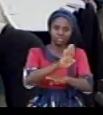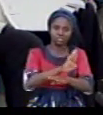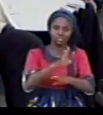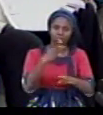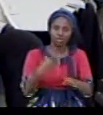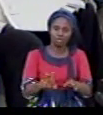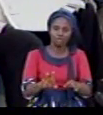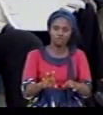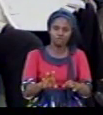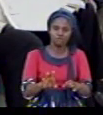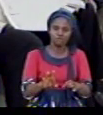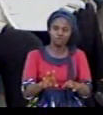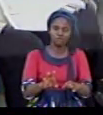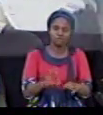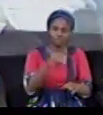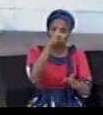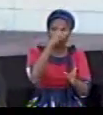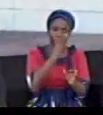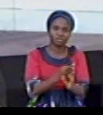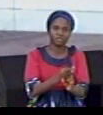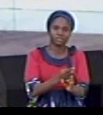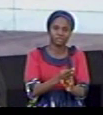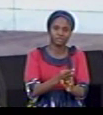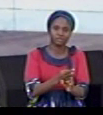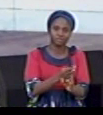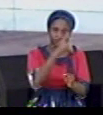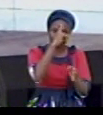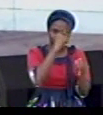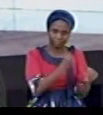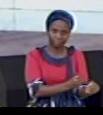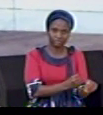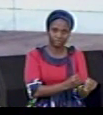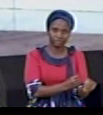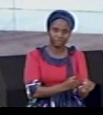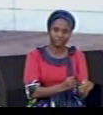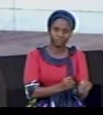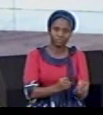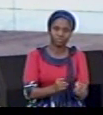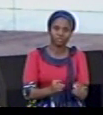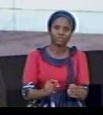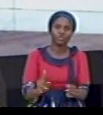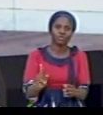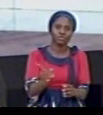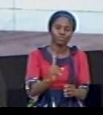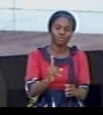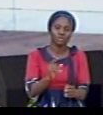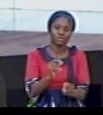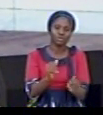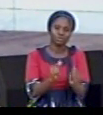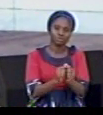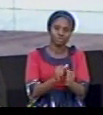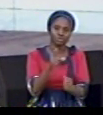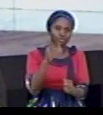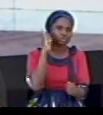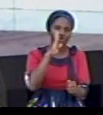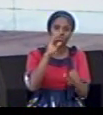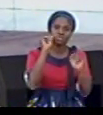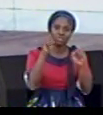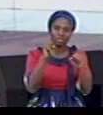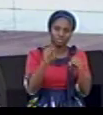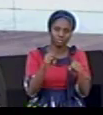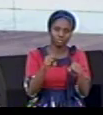faith. Taking the shield of faith. Wherewith ye shall be able,